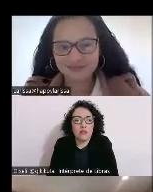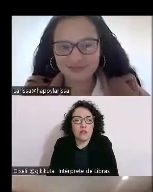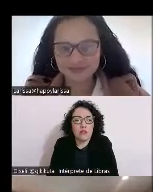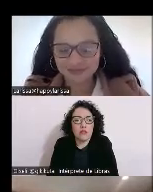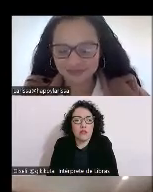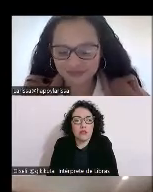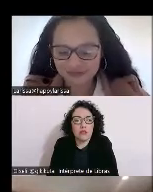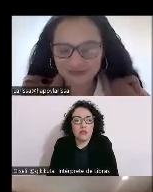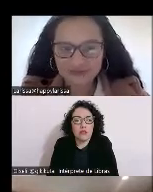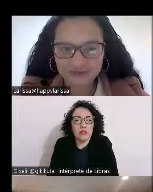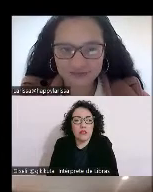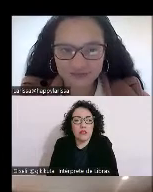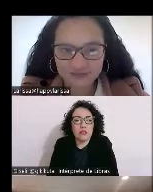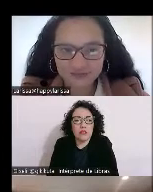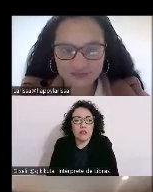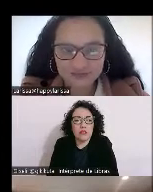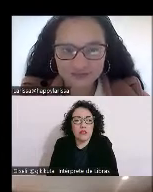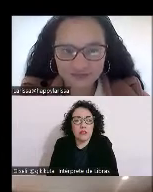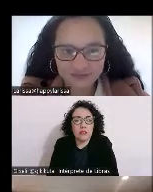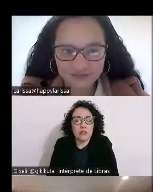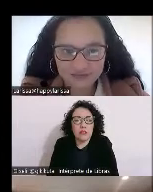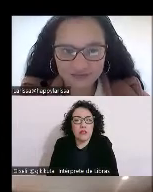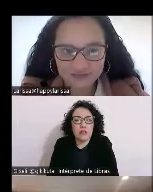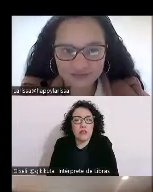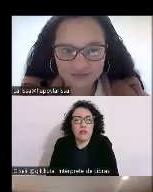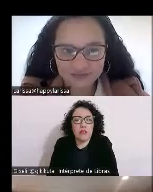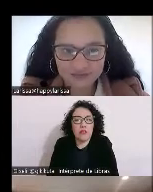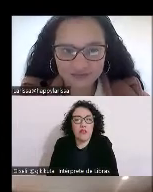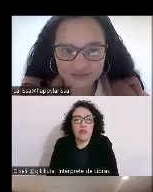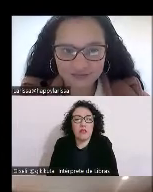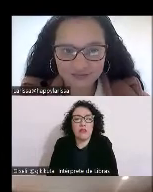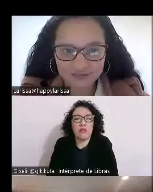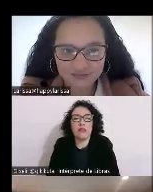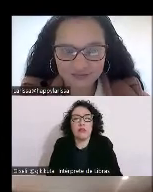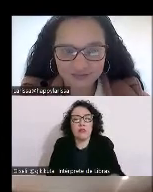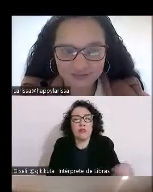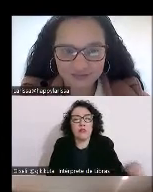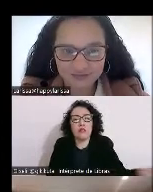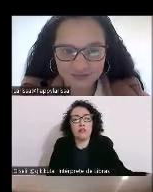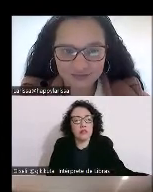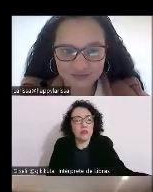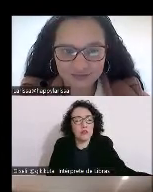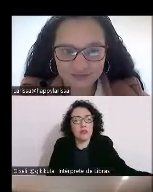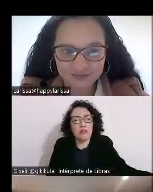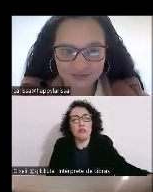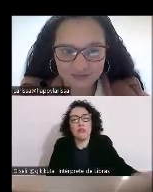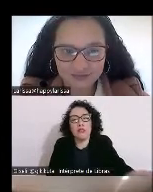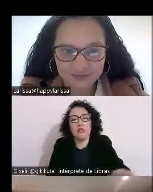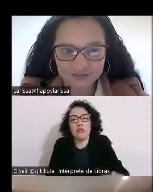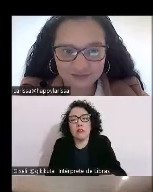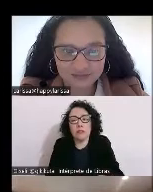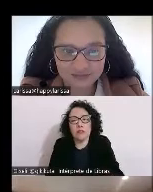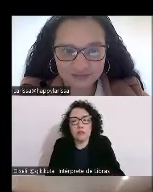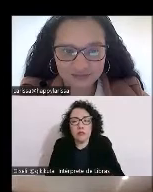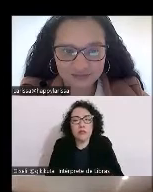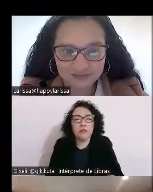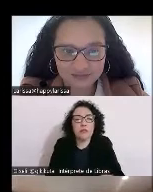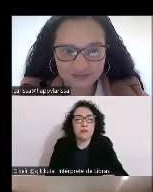a really great website. I got my profile back, and I am one who loves poetry, and